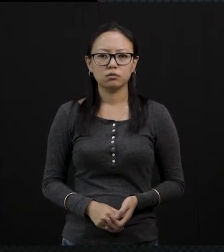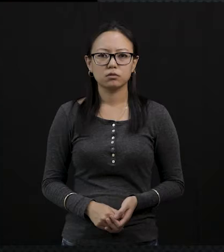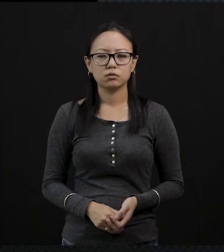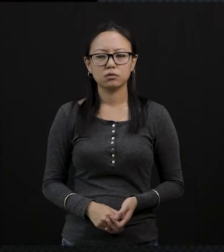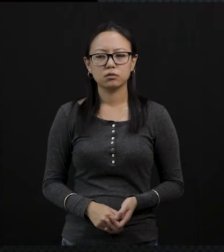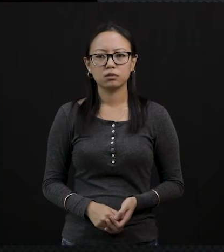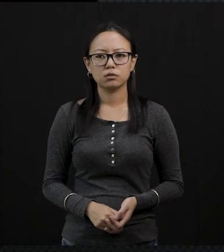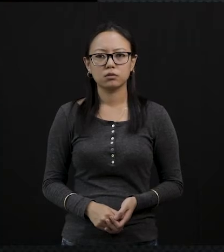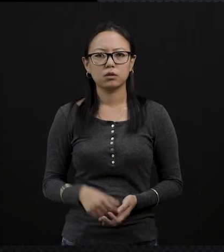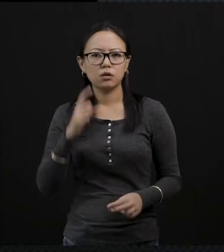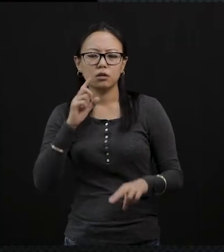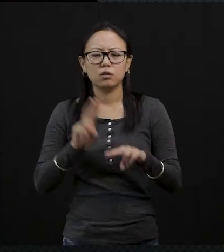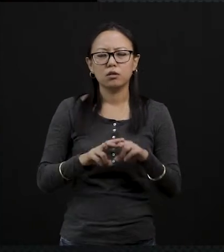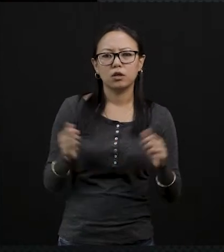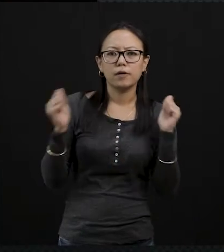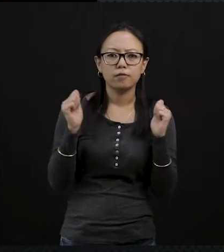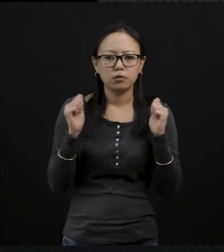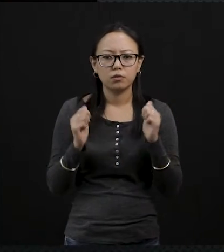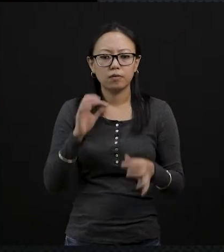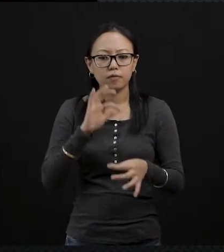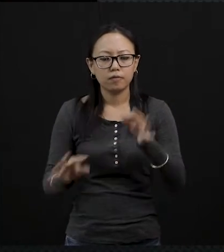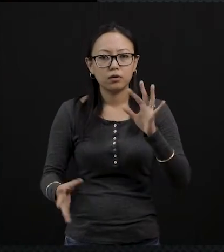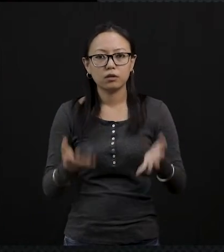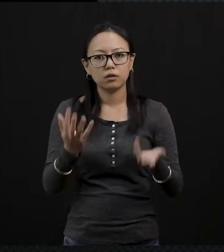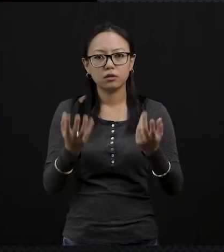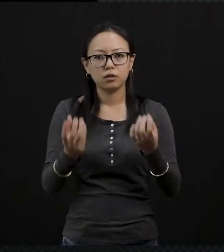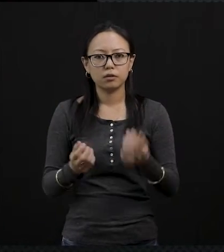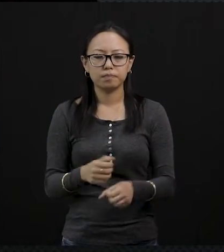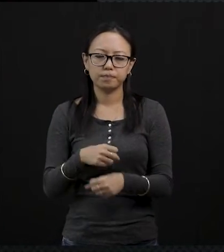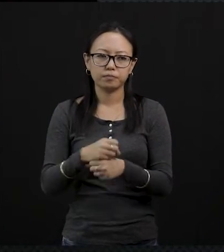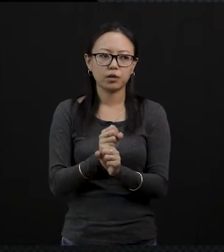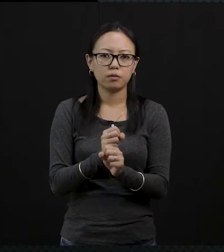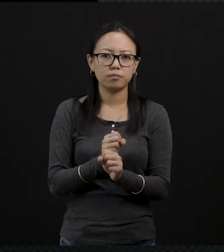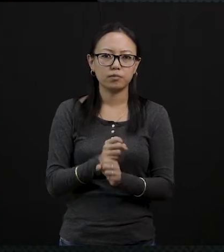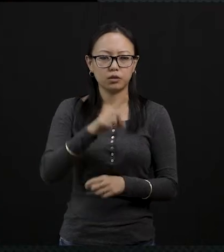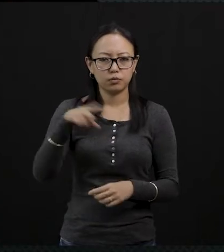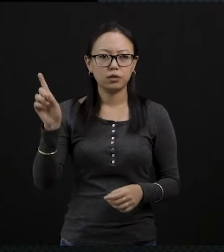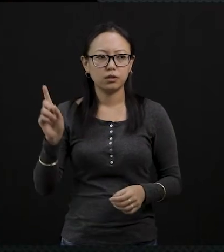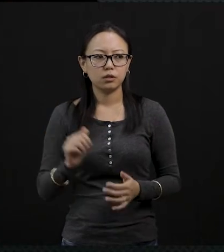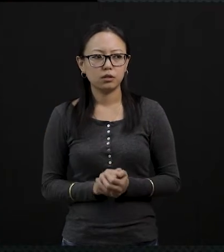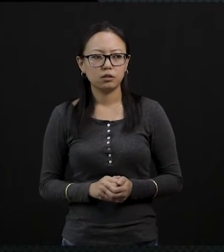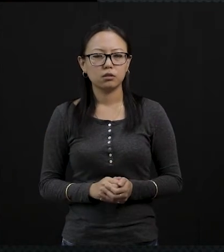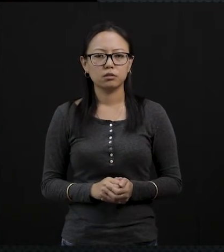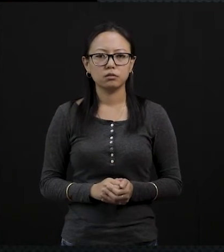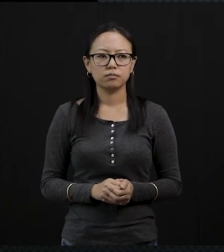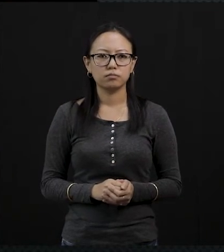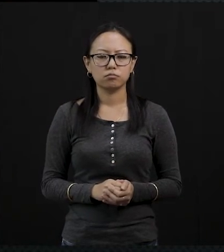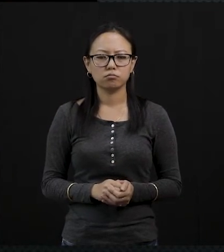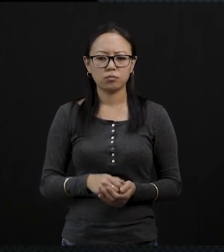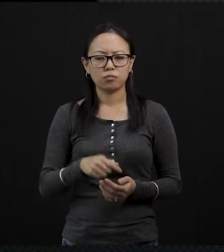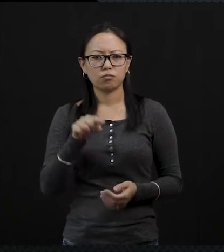make fire. But students, this fire is helpful to us